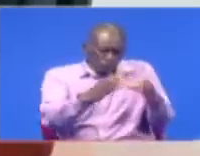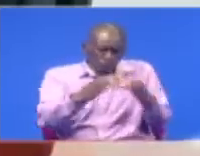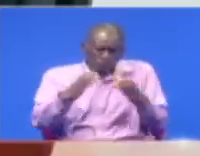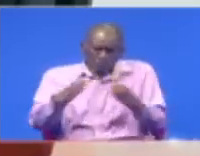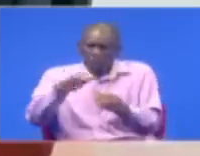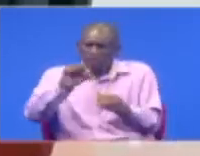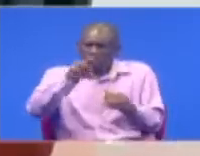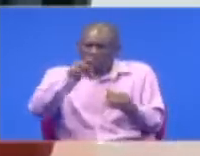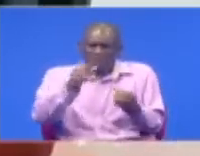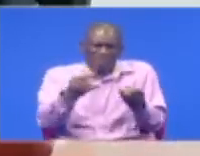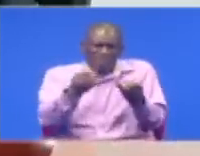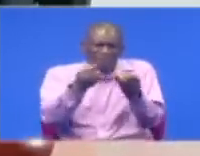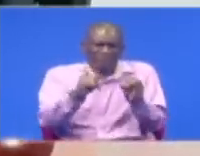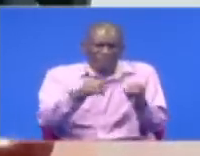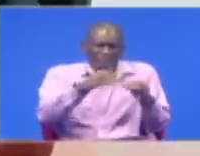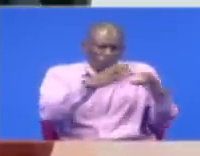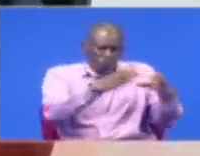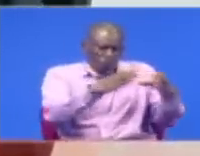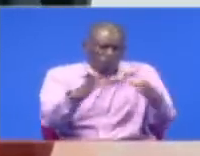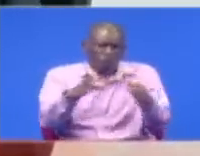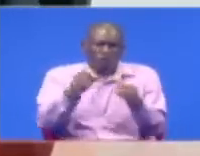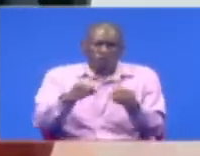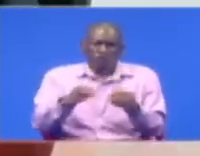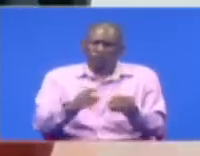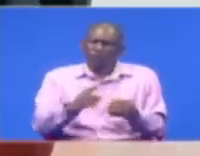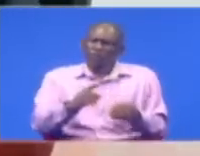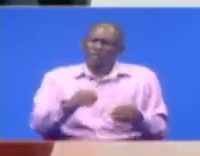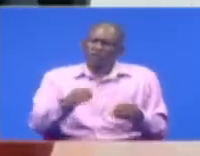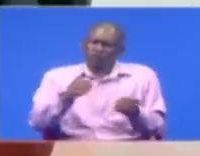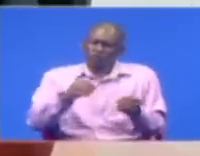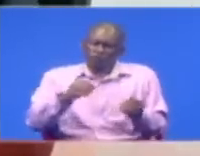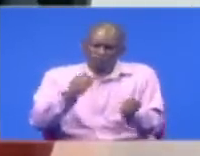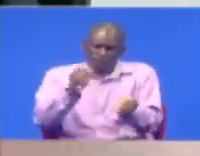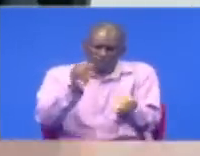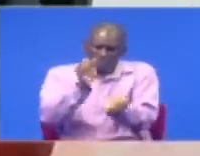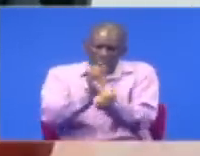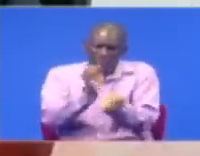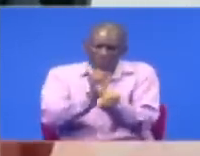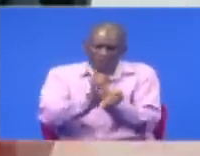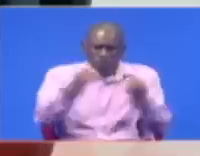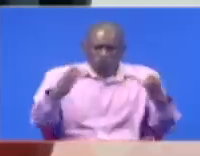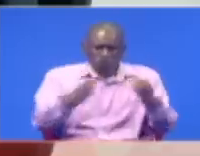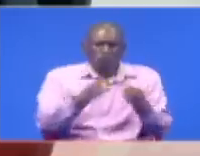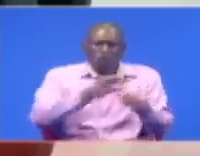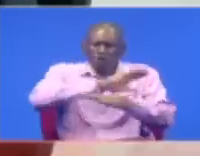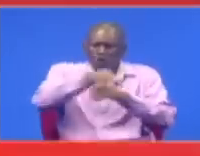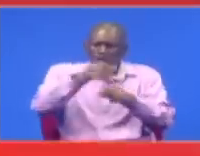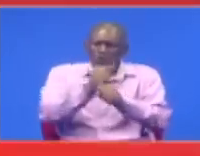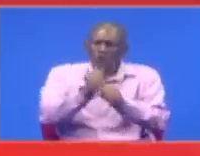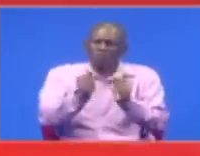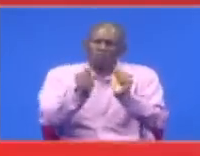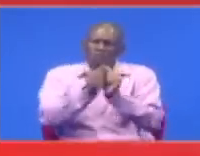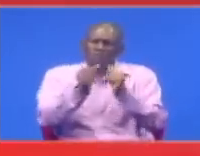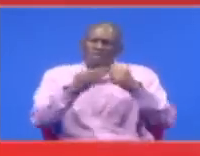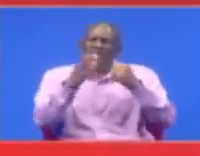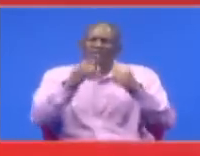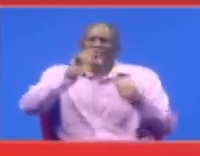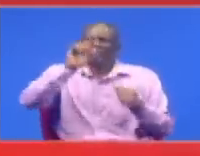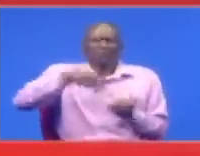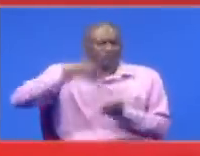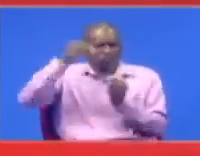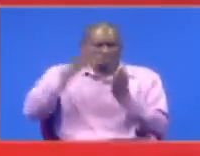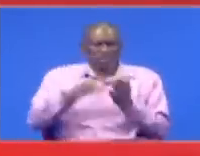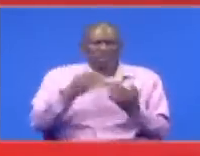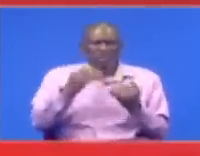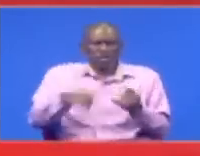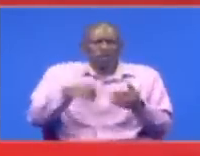semi-autonomous pockets of disciplinary bodies all dealing with the 80,000 students. And of course, what will go